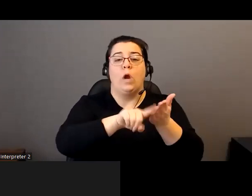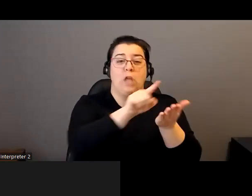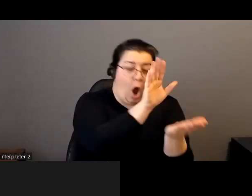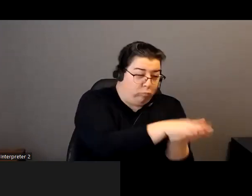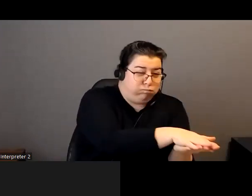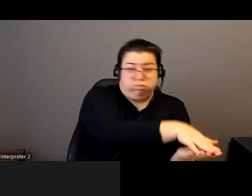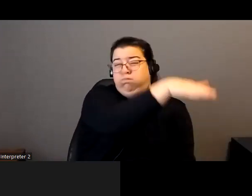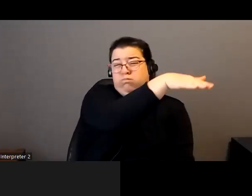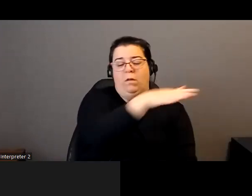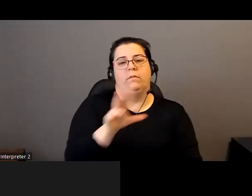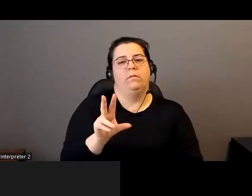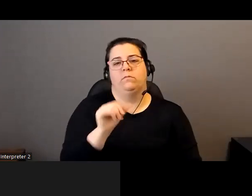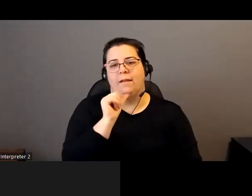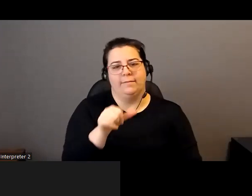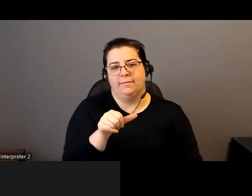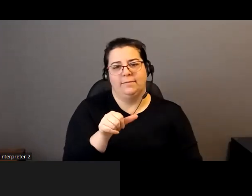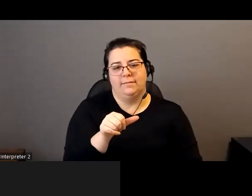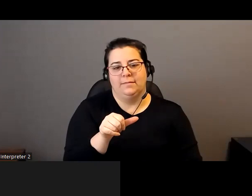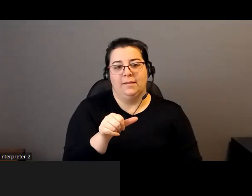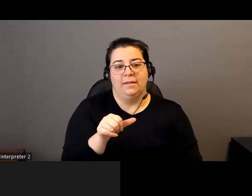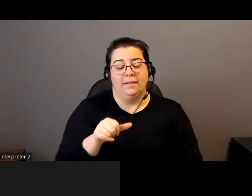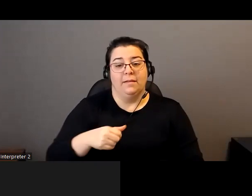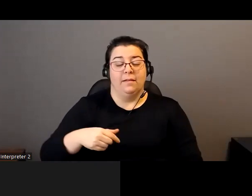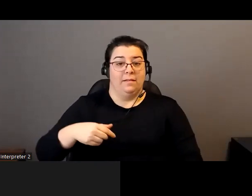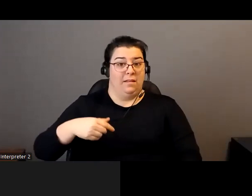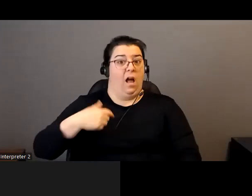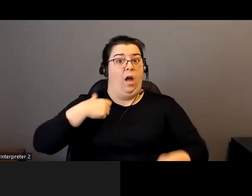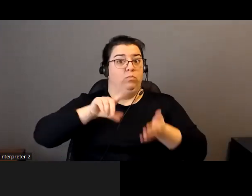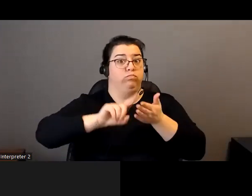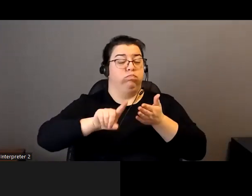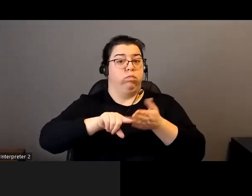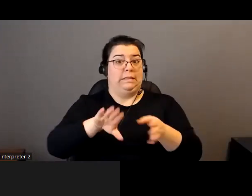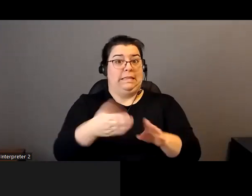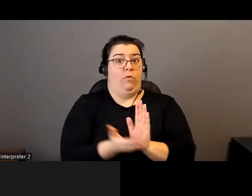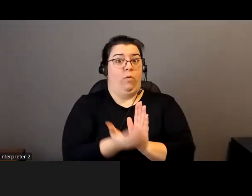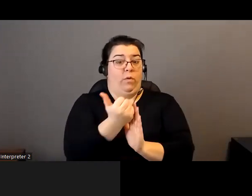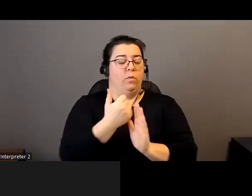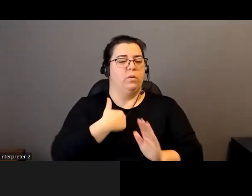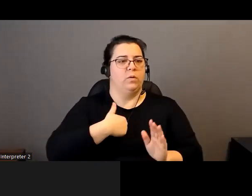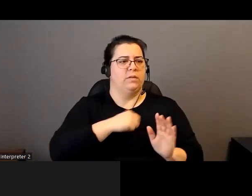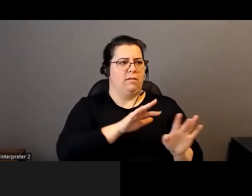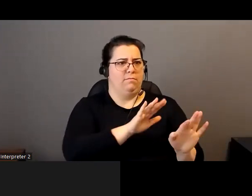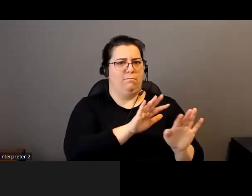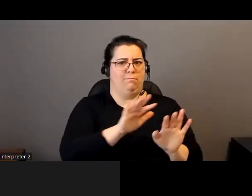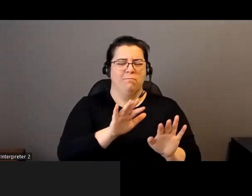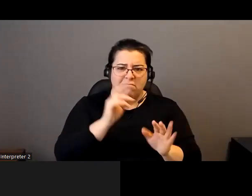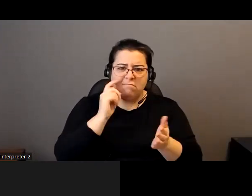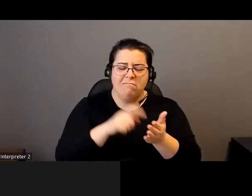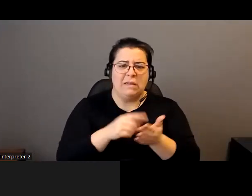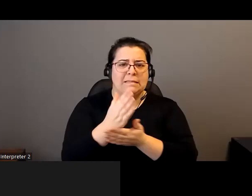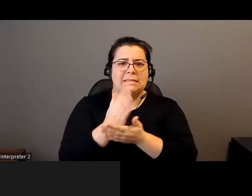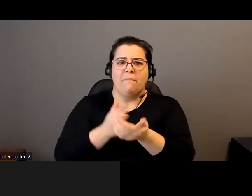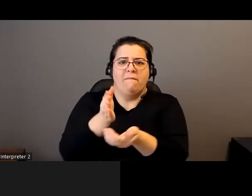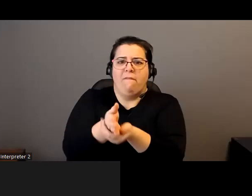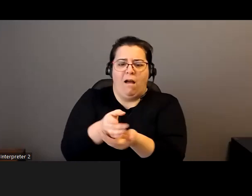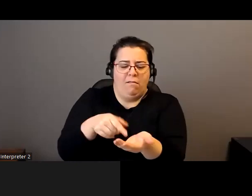was surprising to me when I was looking at some of the death reviews that there are these cases where there doesn't seem to